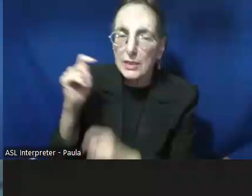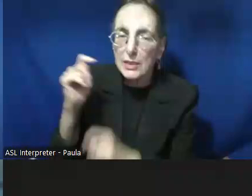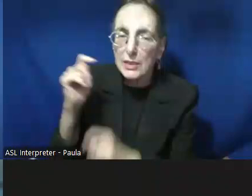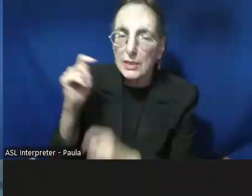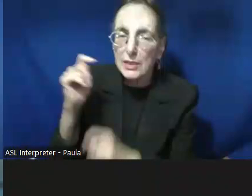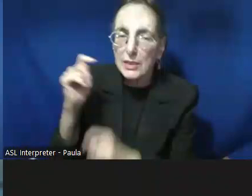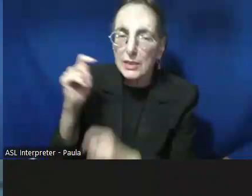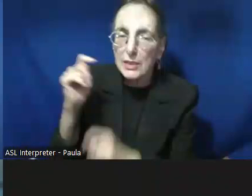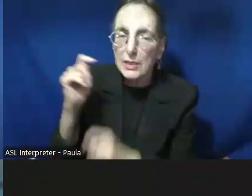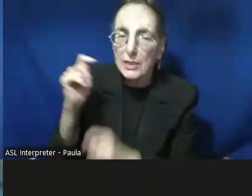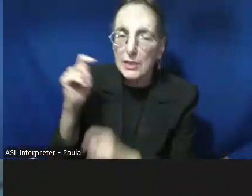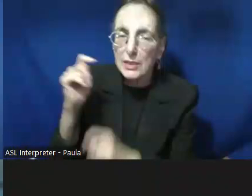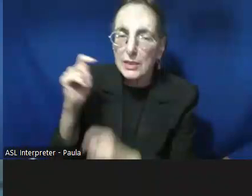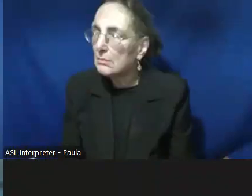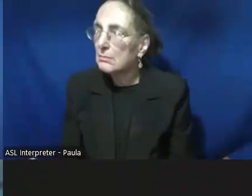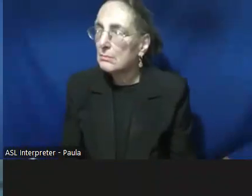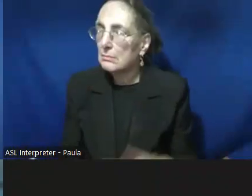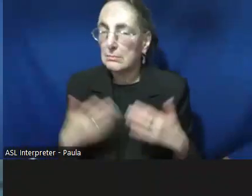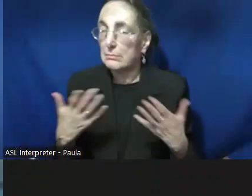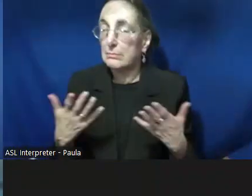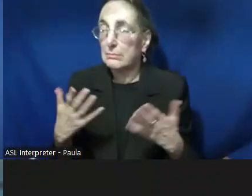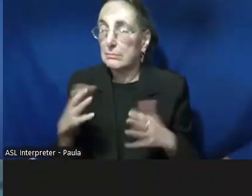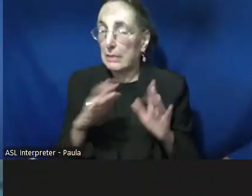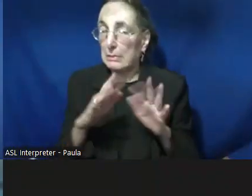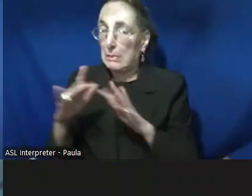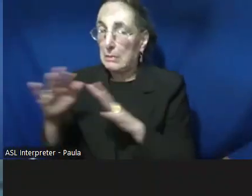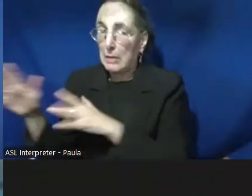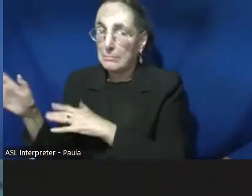struggling to find housing?